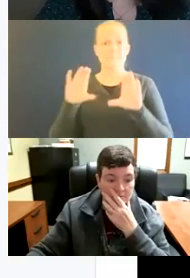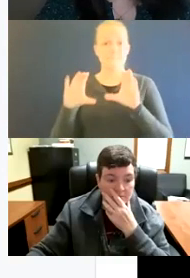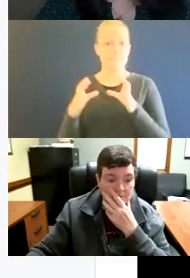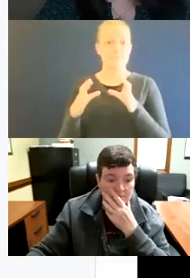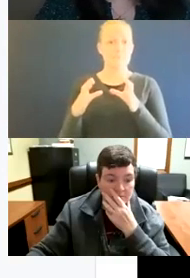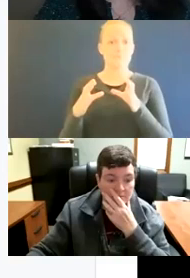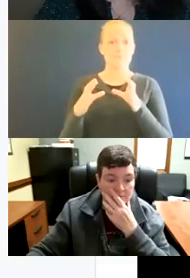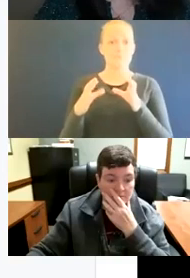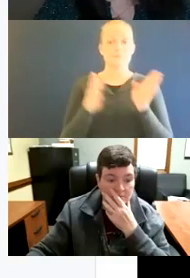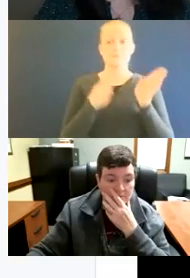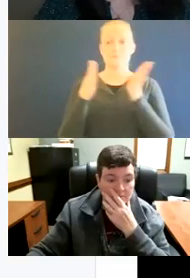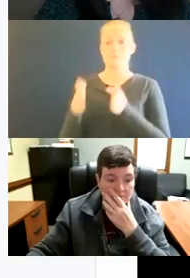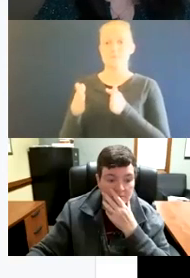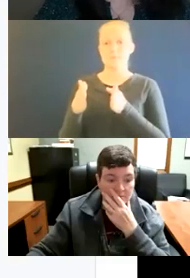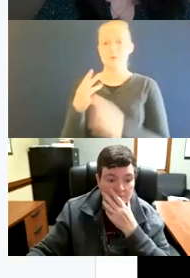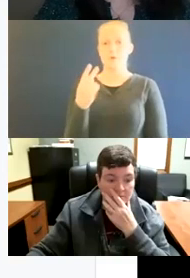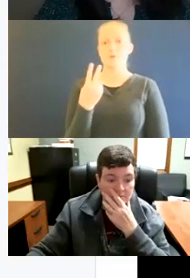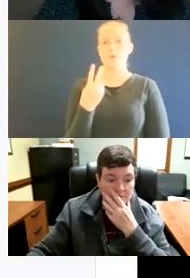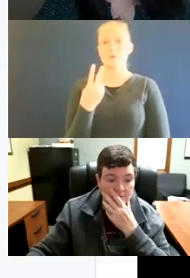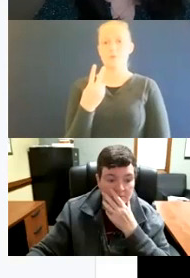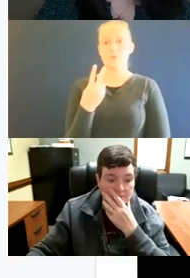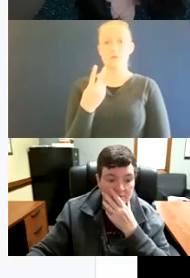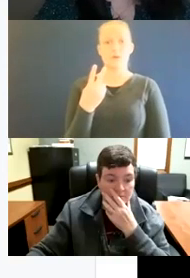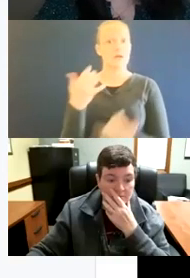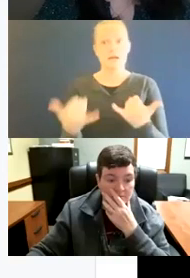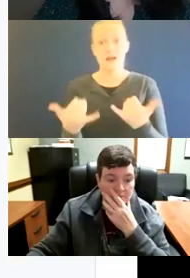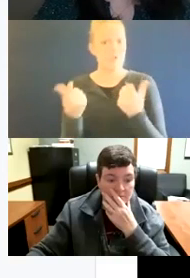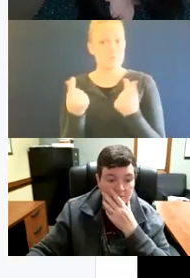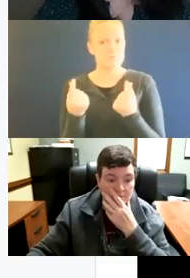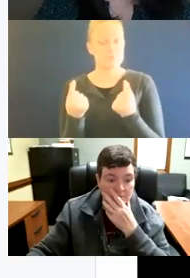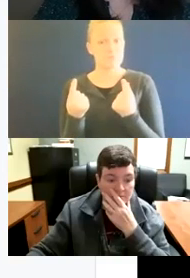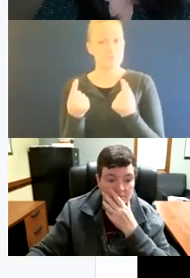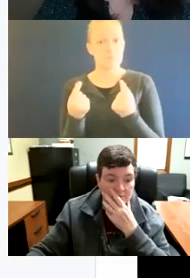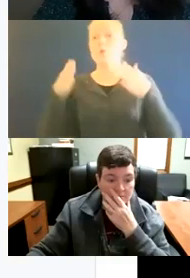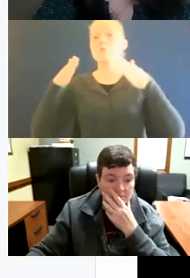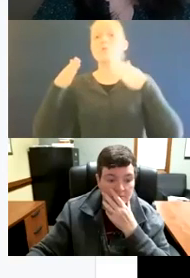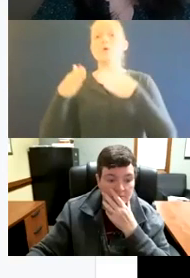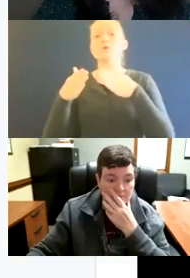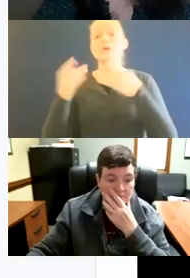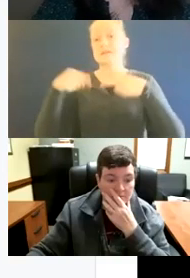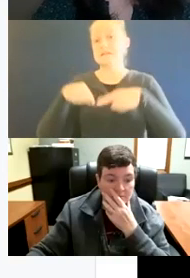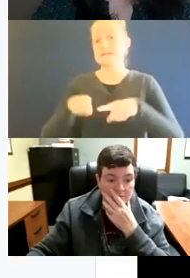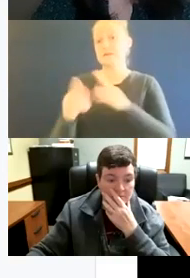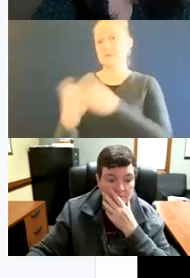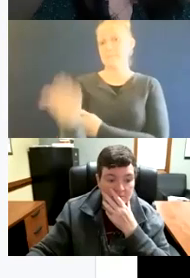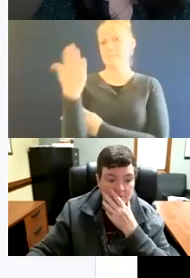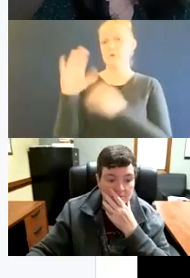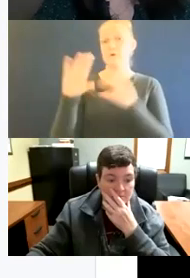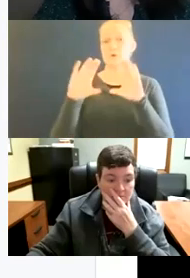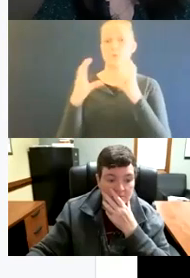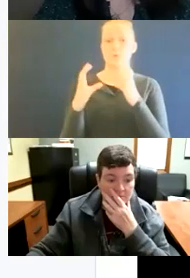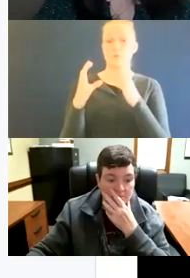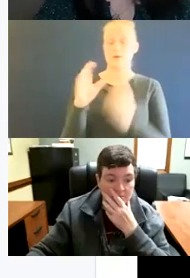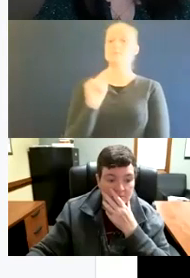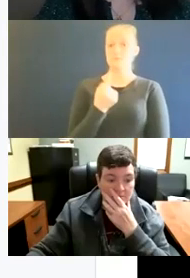step 2, what's next? I'm going to start focusing on using it during morning group first. And then